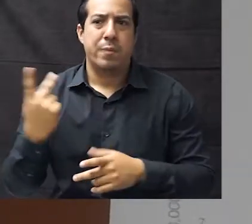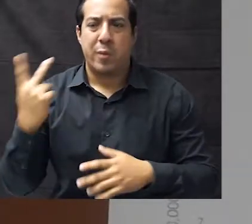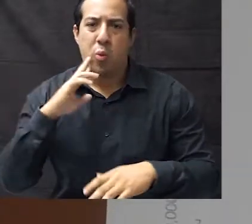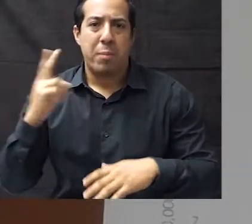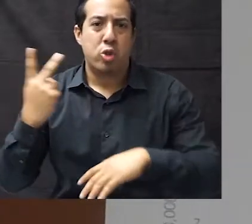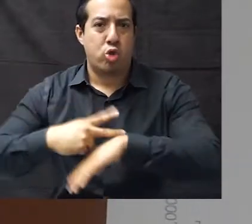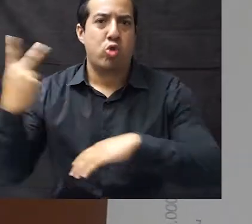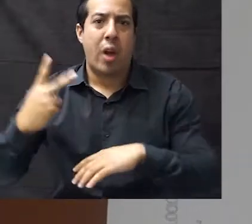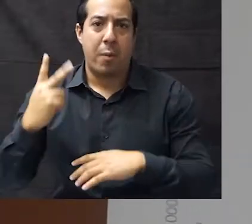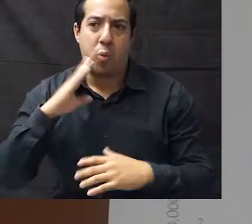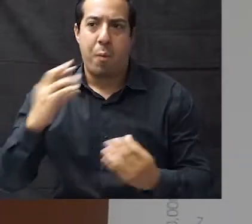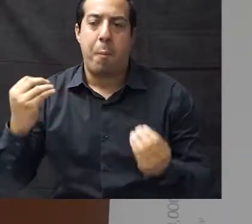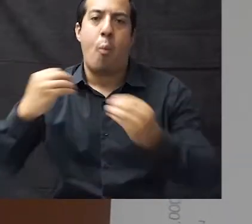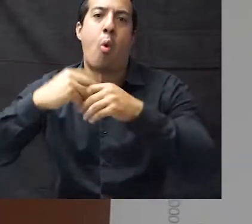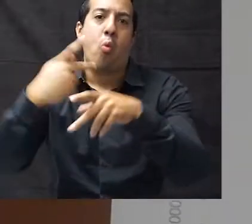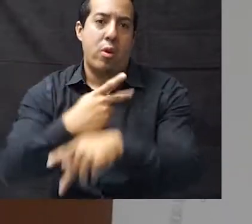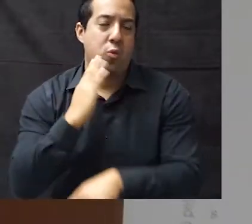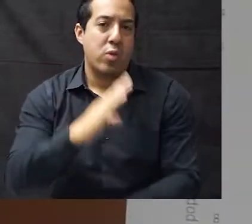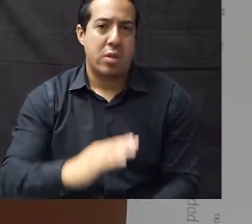to double again the number of people that die.